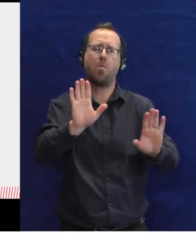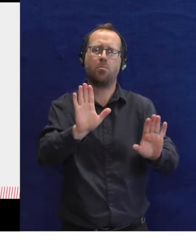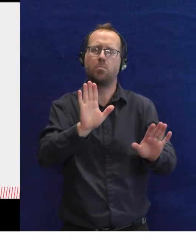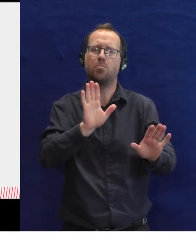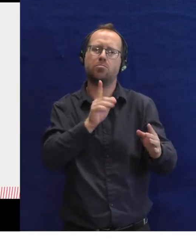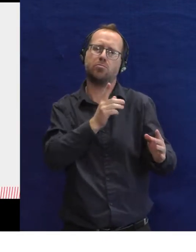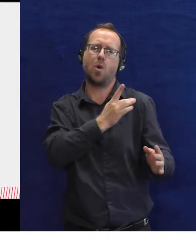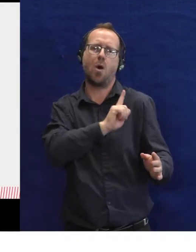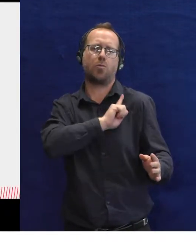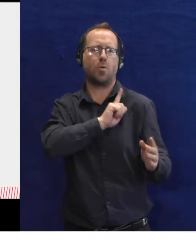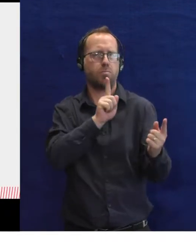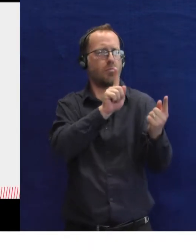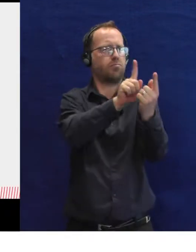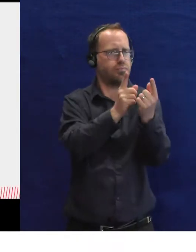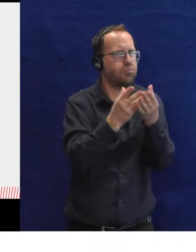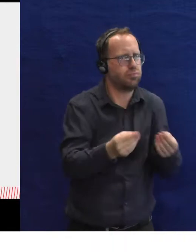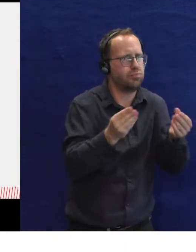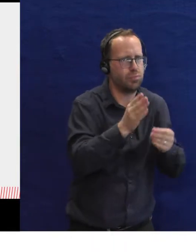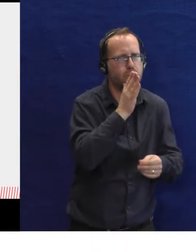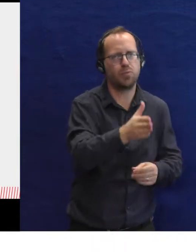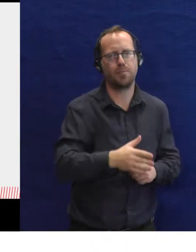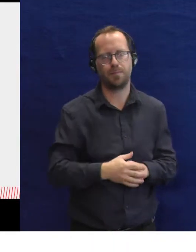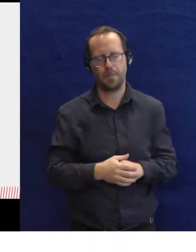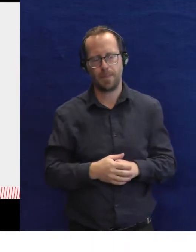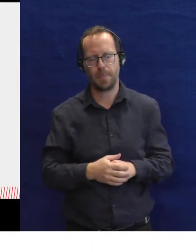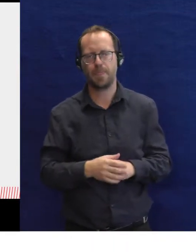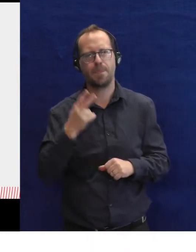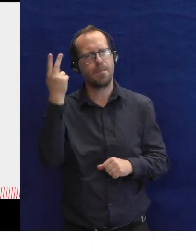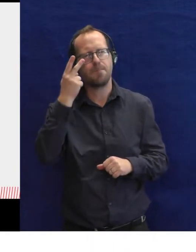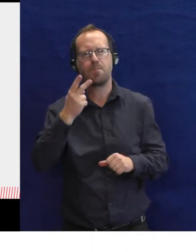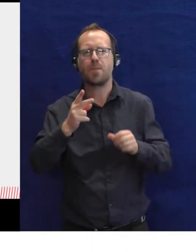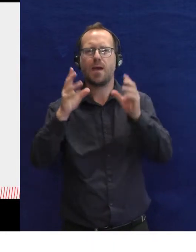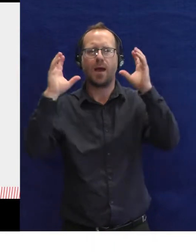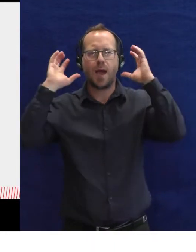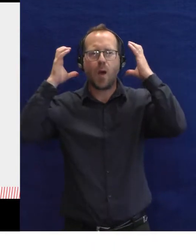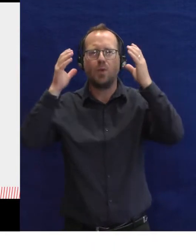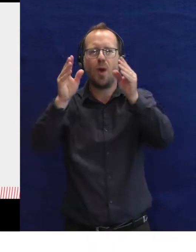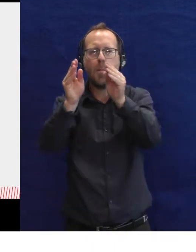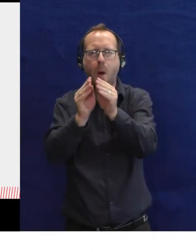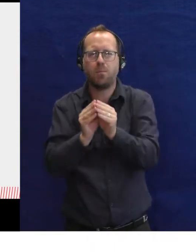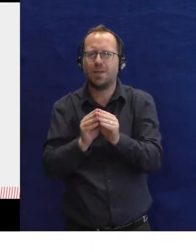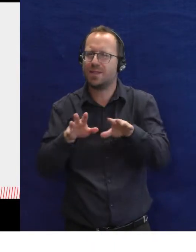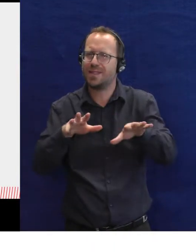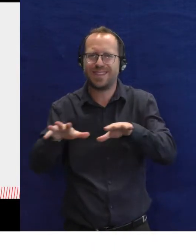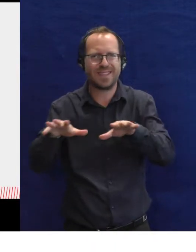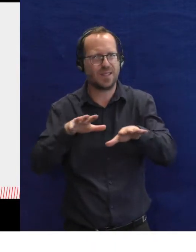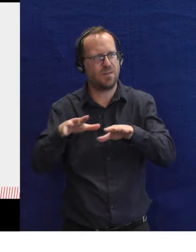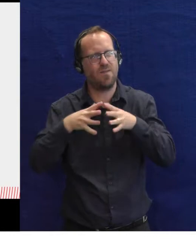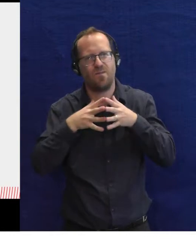on. What we can take out of it is that there is a huge market with audio description, but there is in the same time a